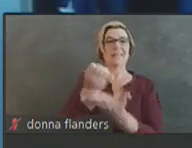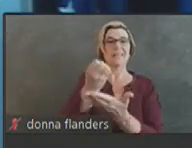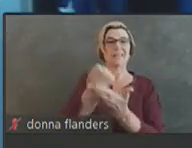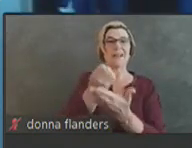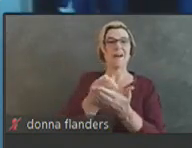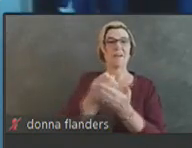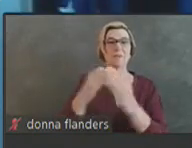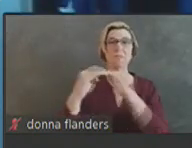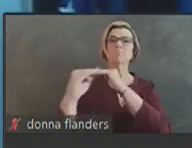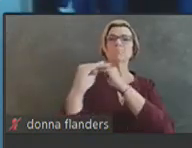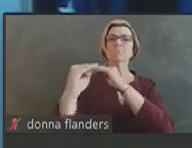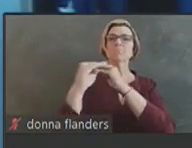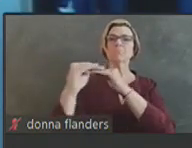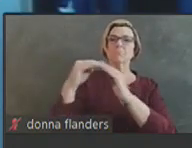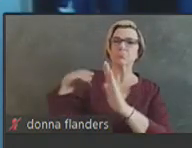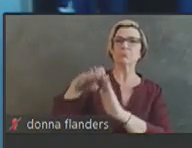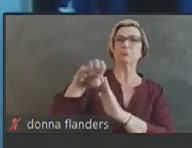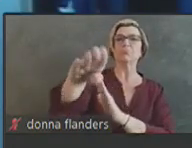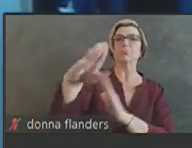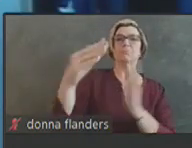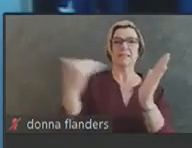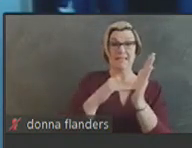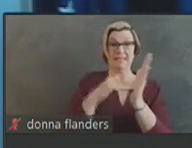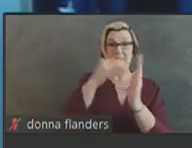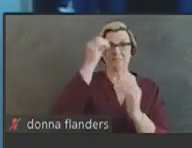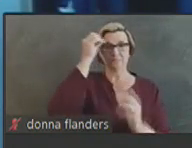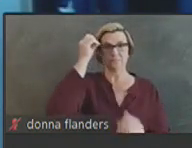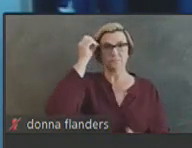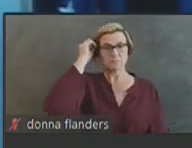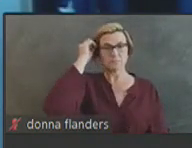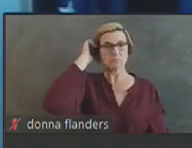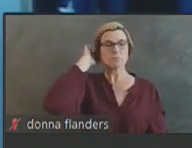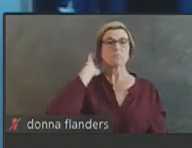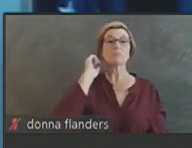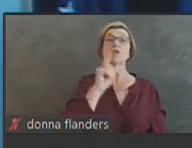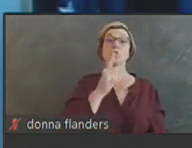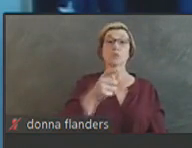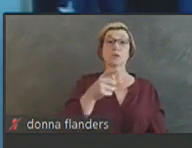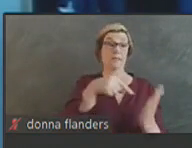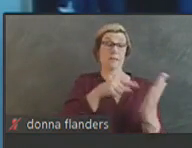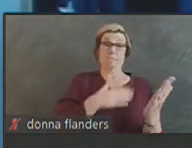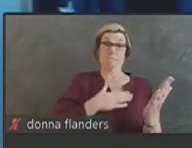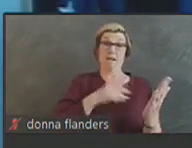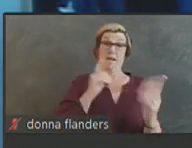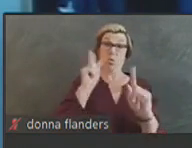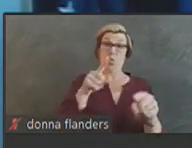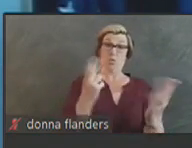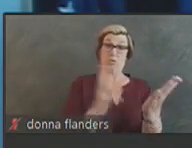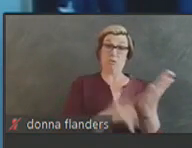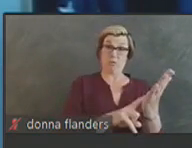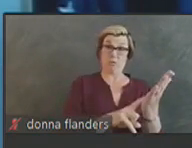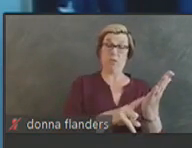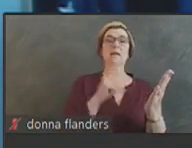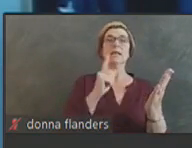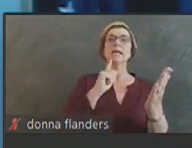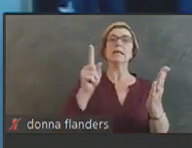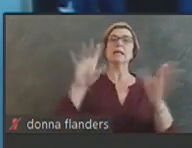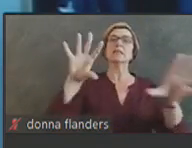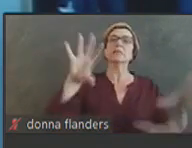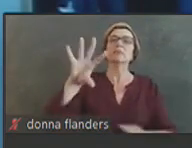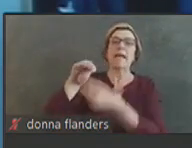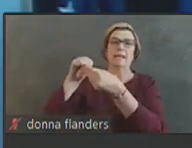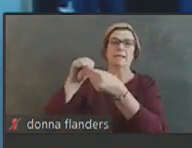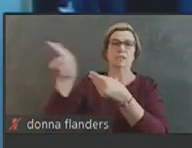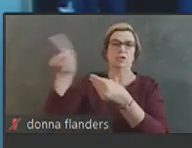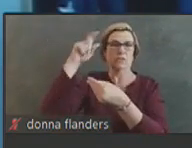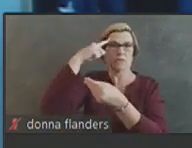our county. This order supplements and I think provides valuable information and insight to